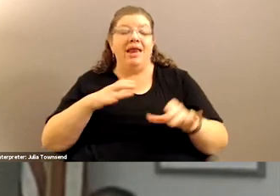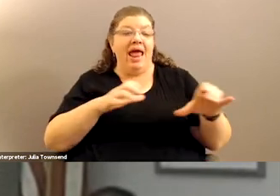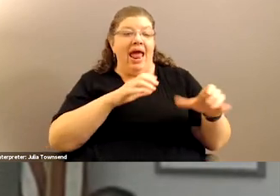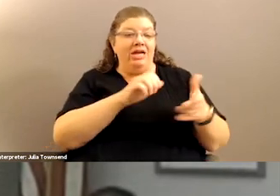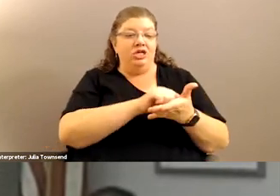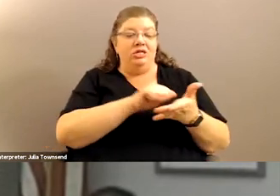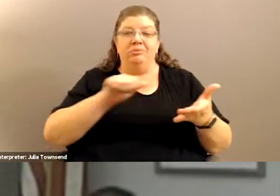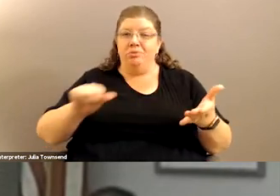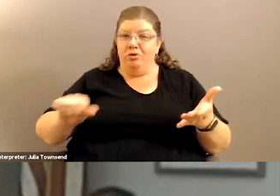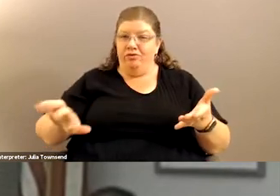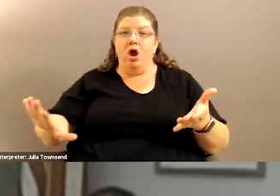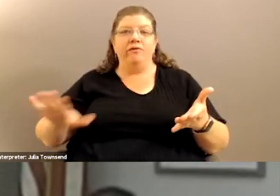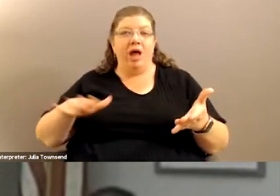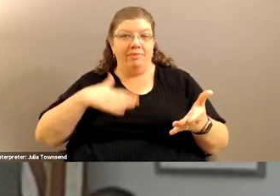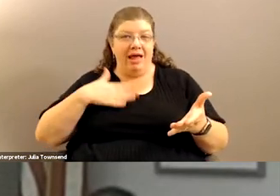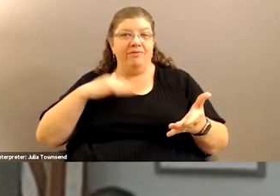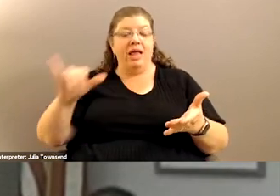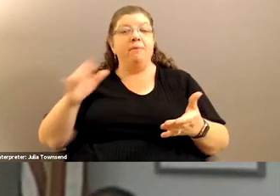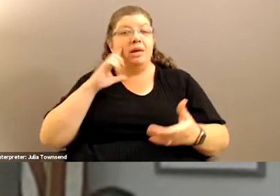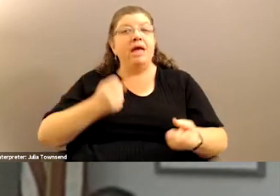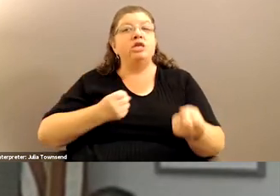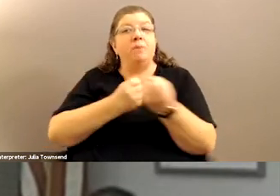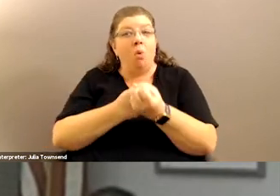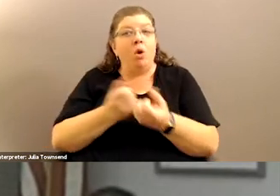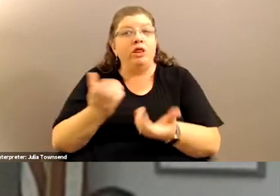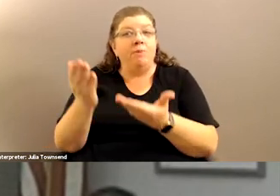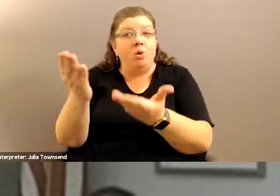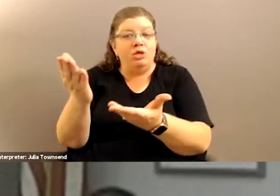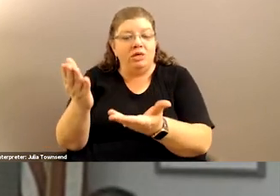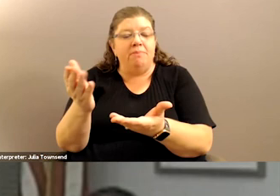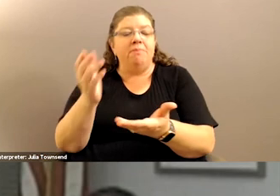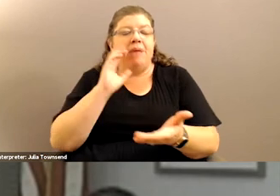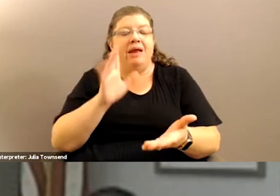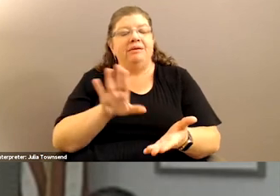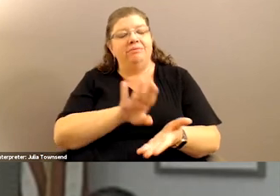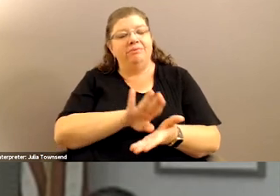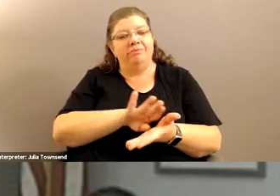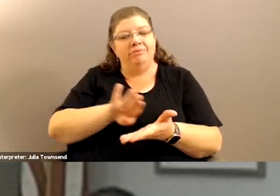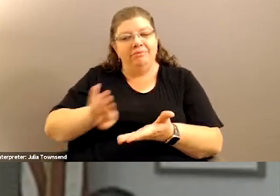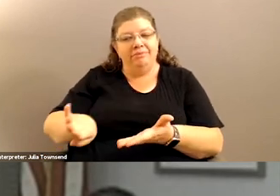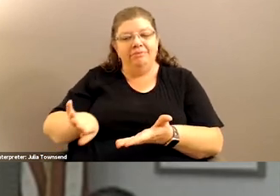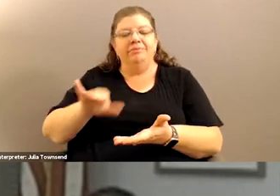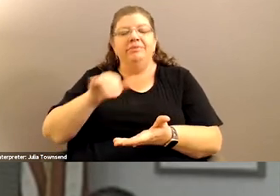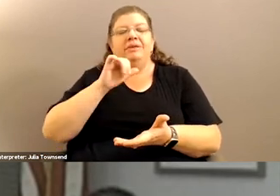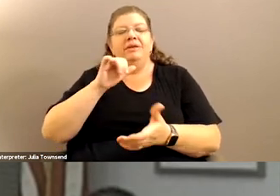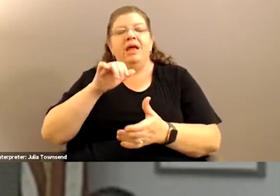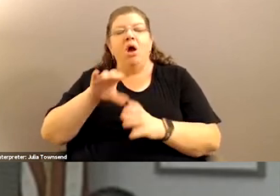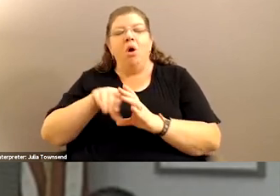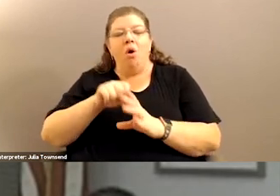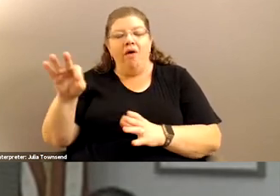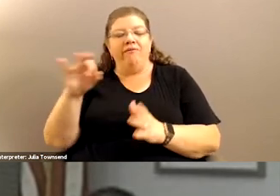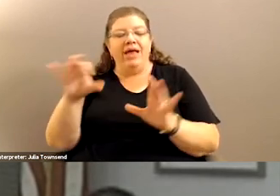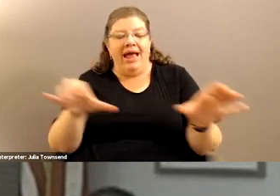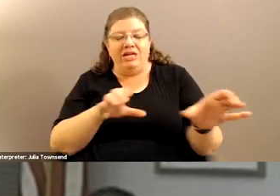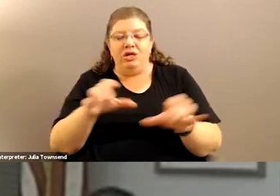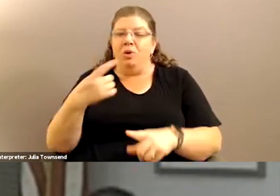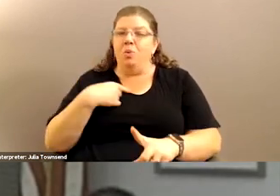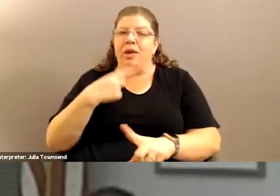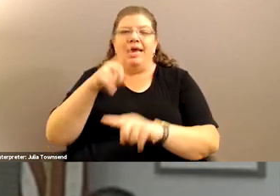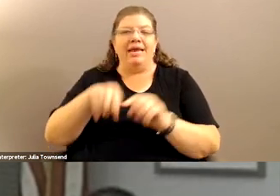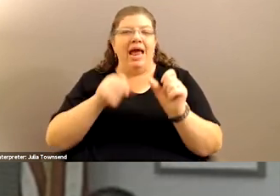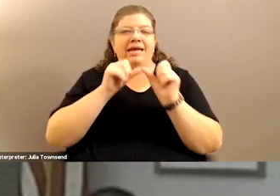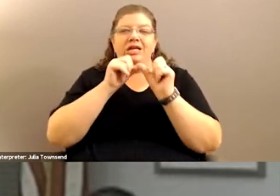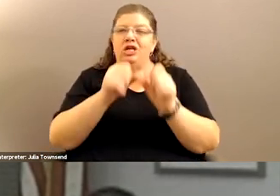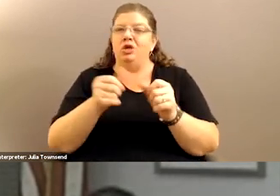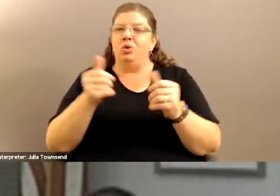supportive of of the motion but i'm glad we moved it off actually because i was not going to support that because we cannot continue to go forth